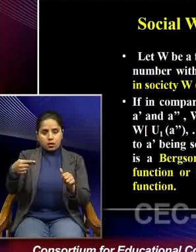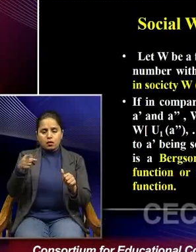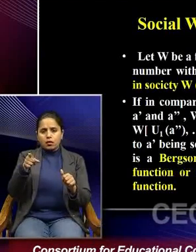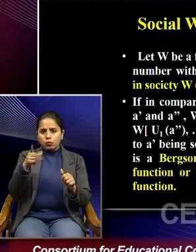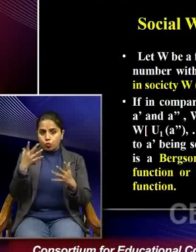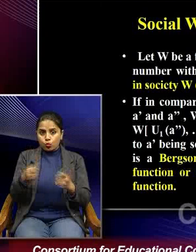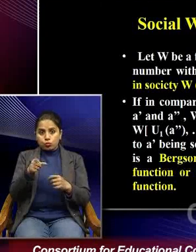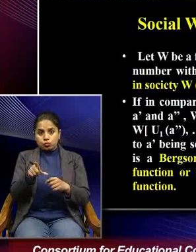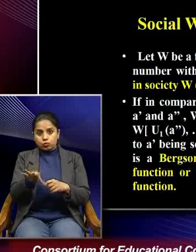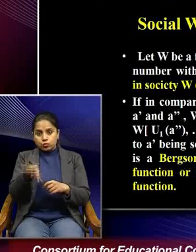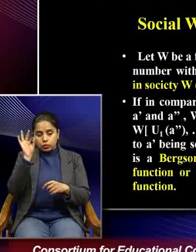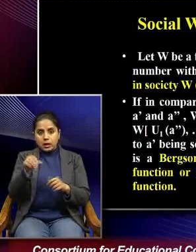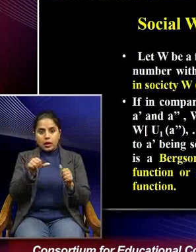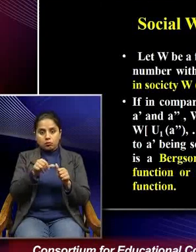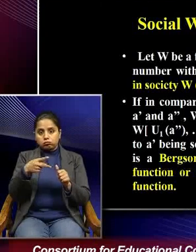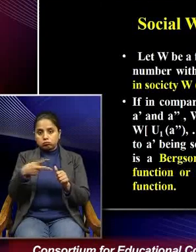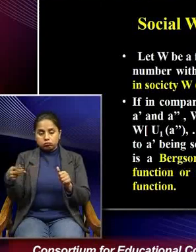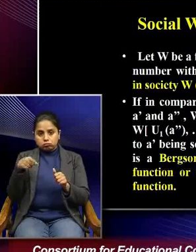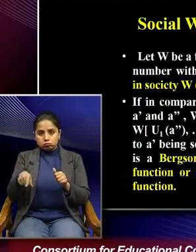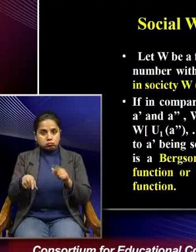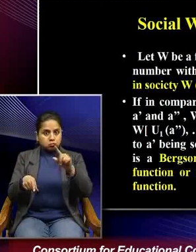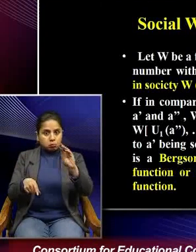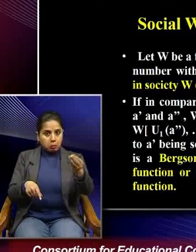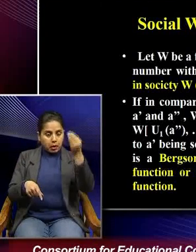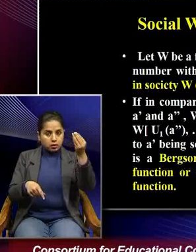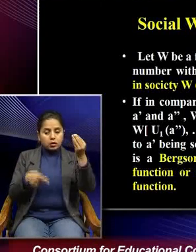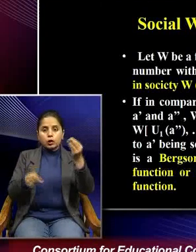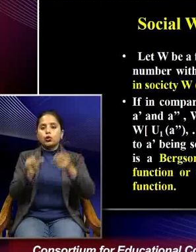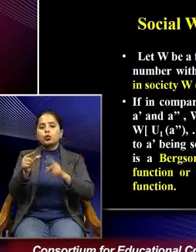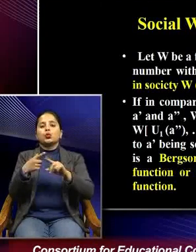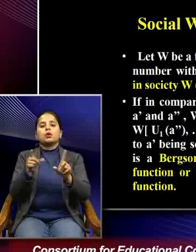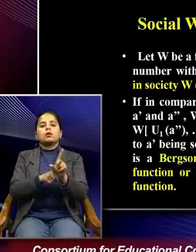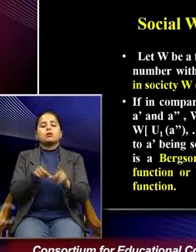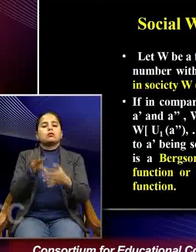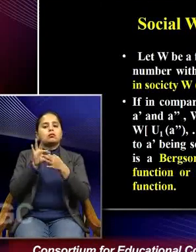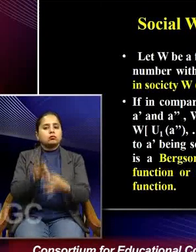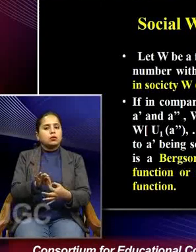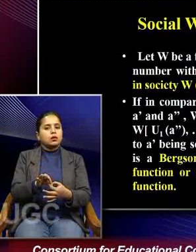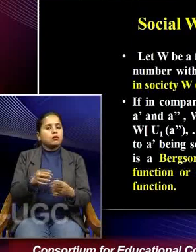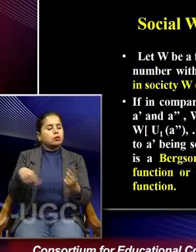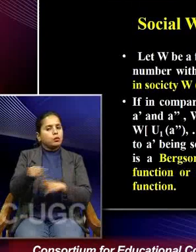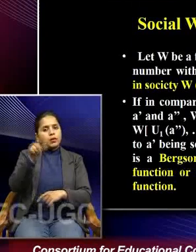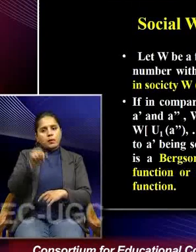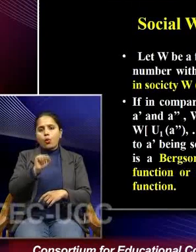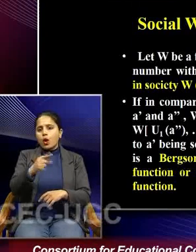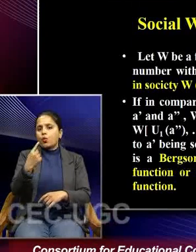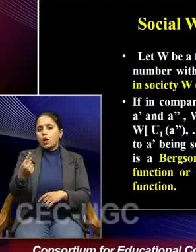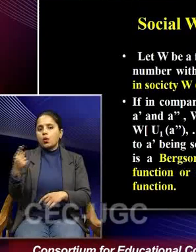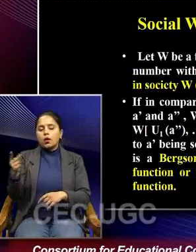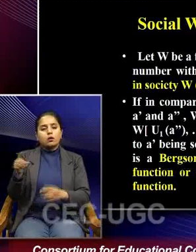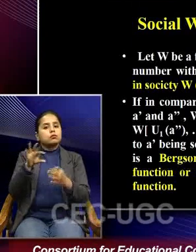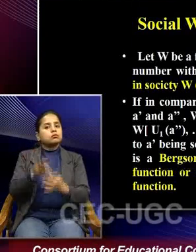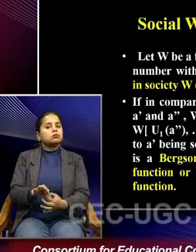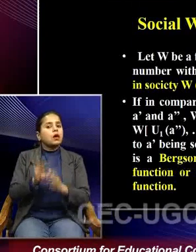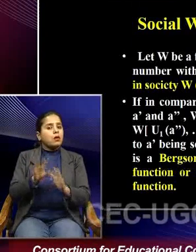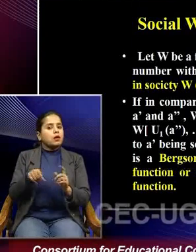preferred on A double dash, then the utilities associated with them, individual utilities associated them, that